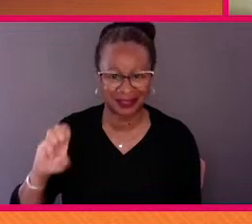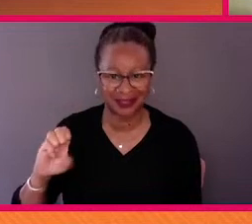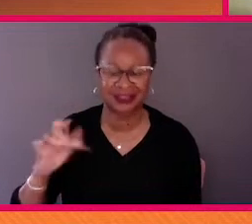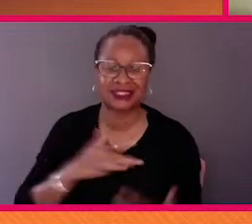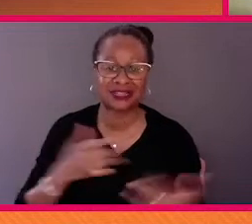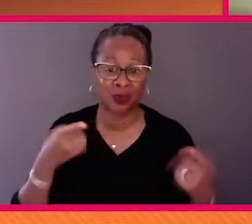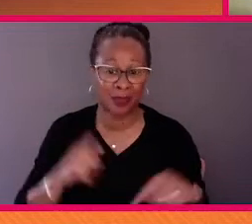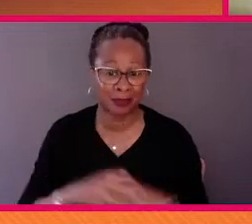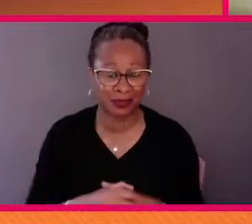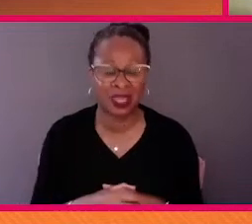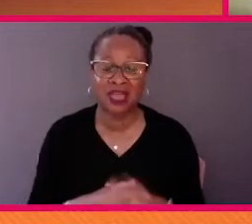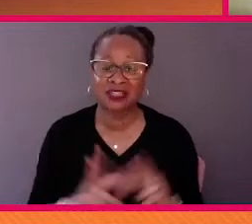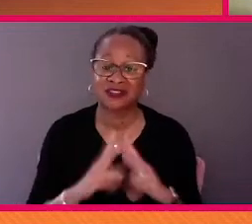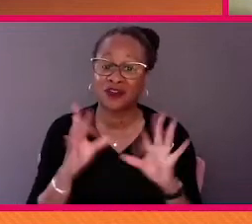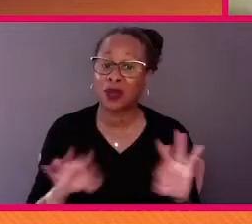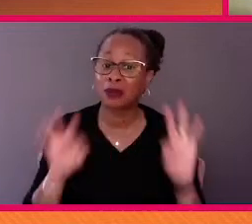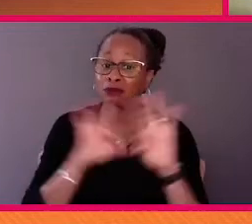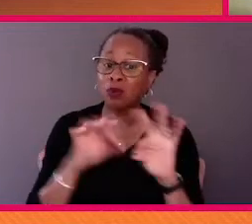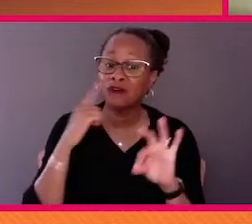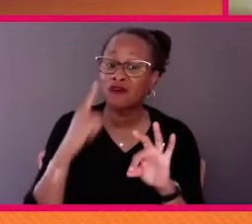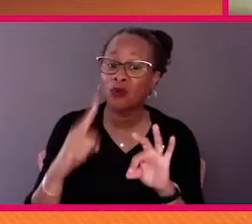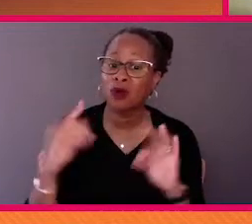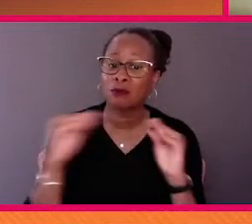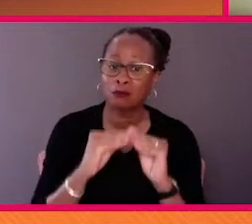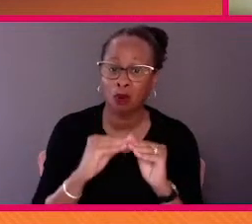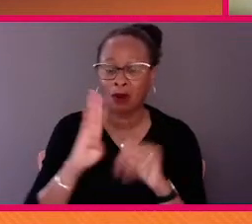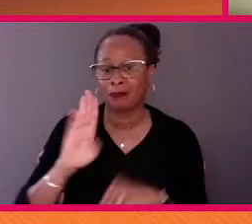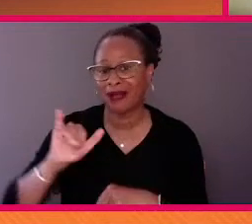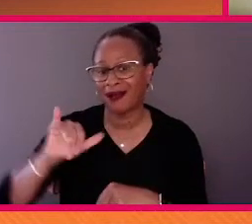for more BIPOC,